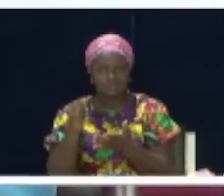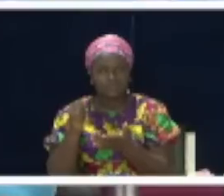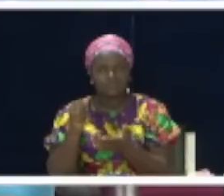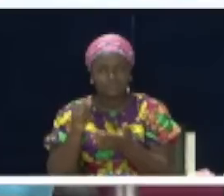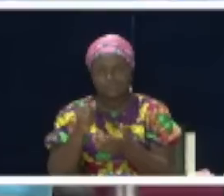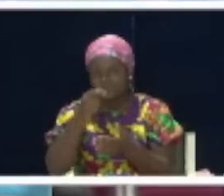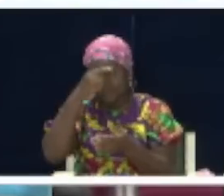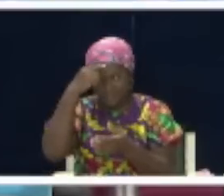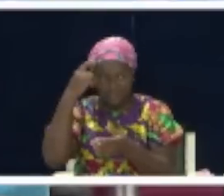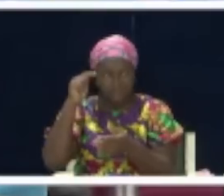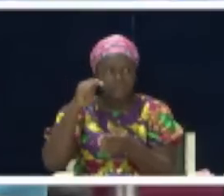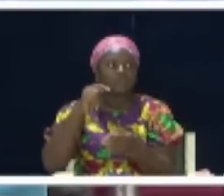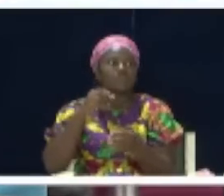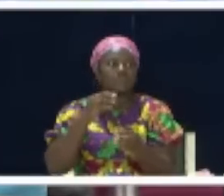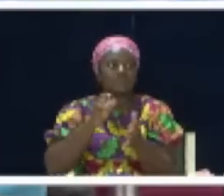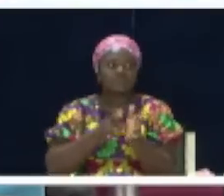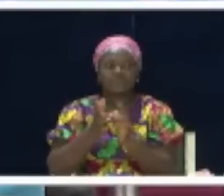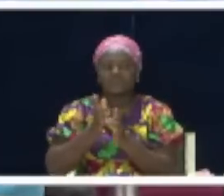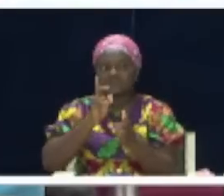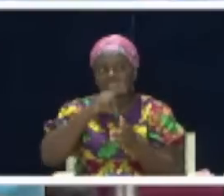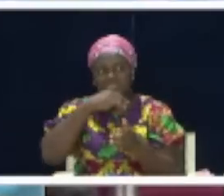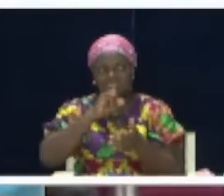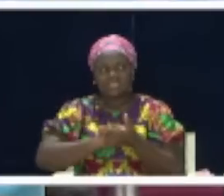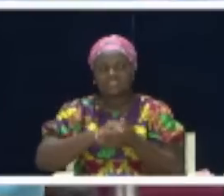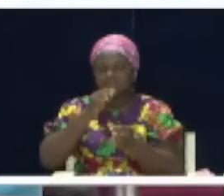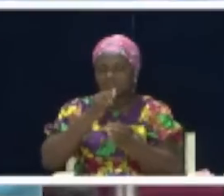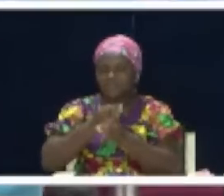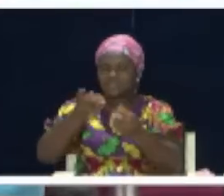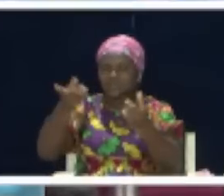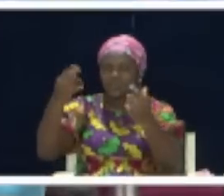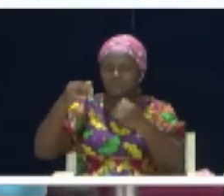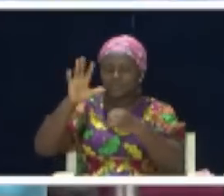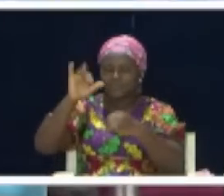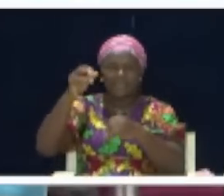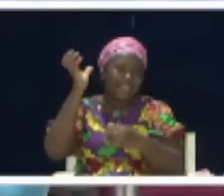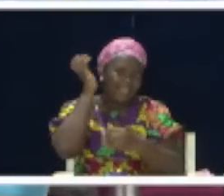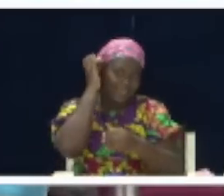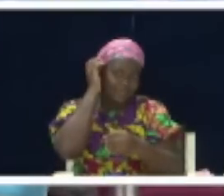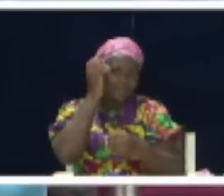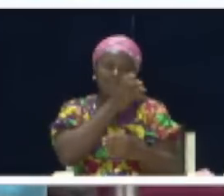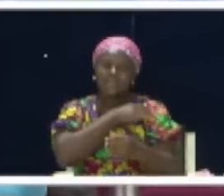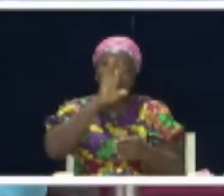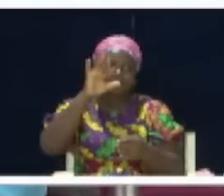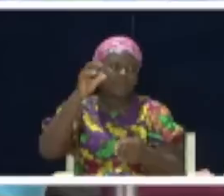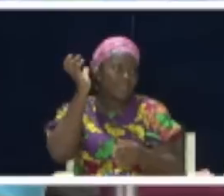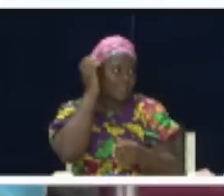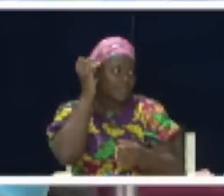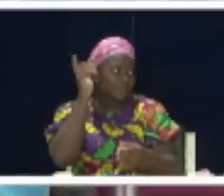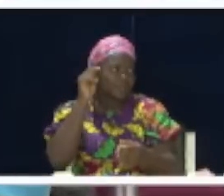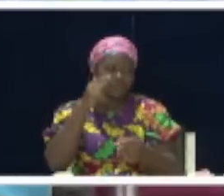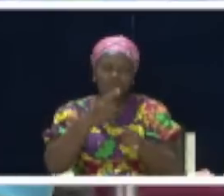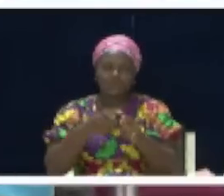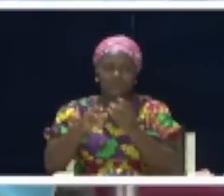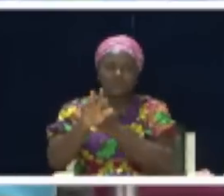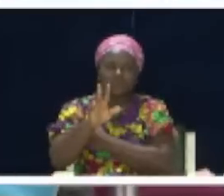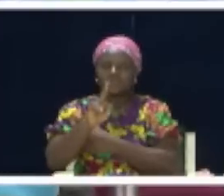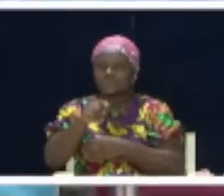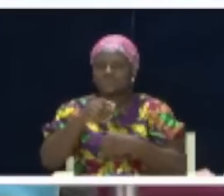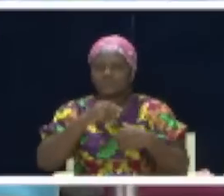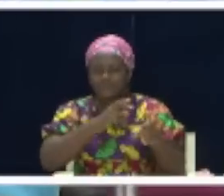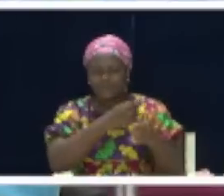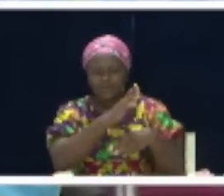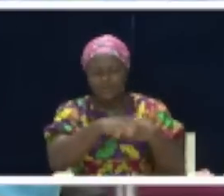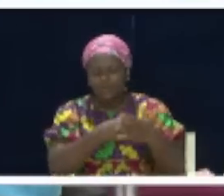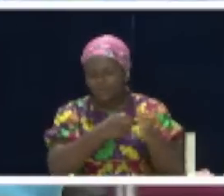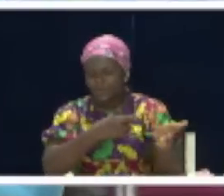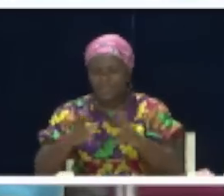Because the Bible says faith comes by hearing, and hearing by the word of God. You've already heard the word tonight. As